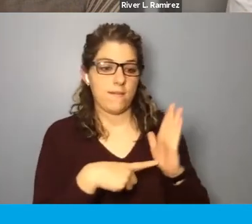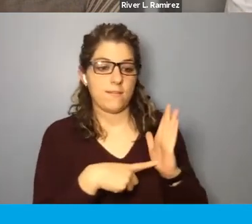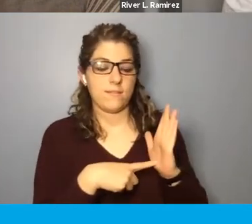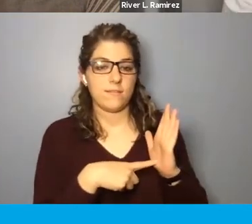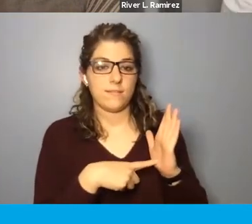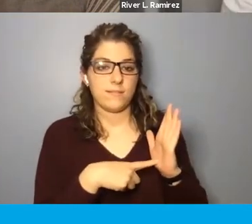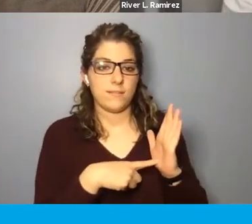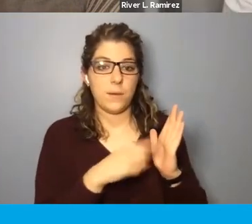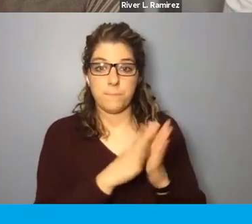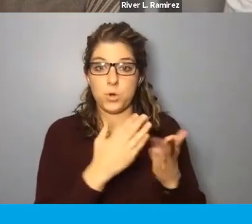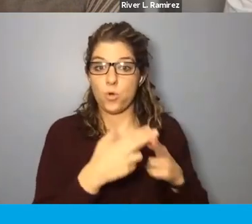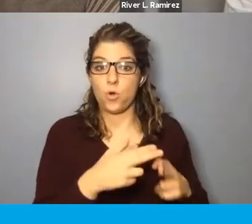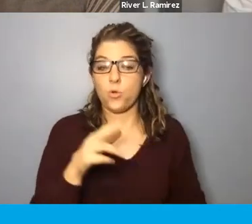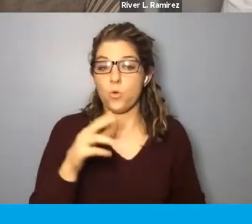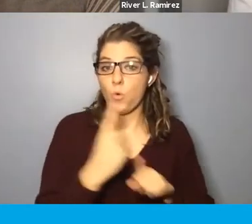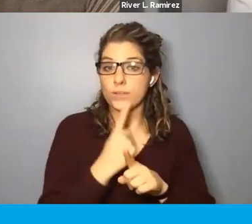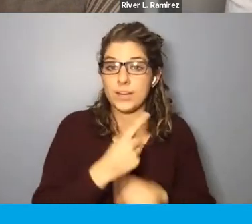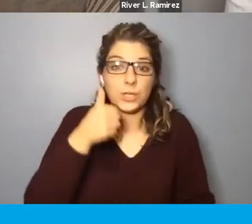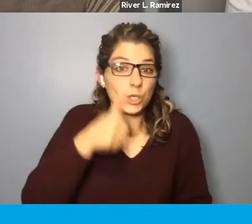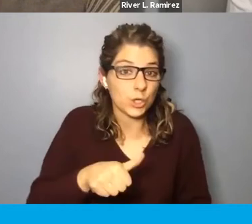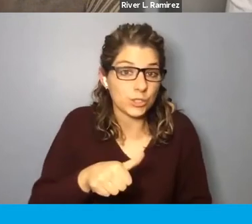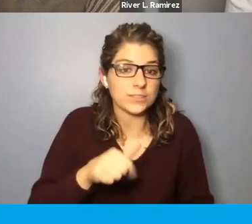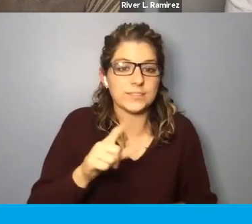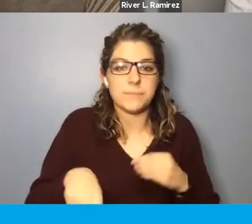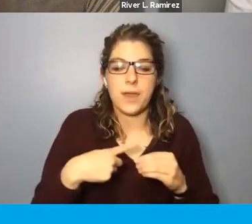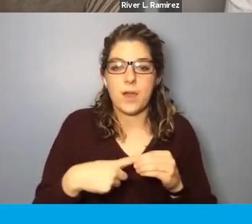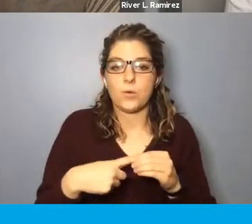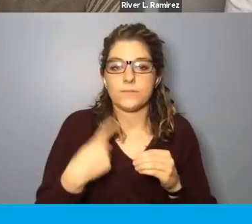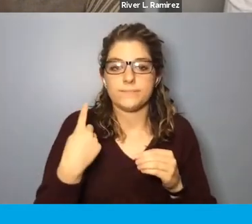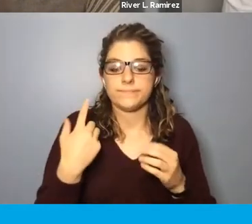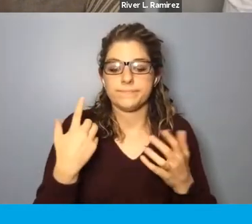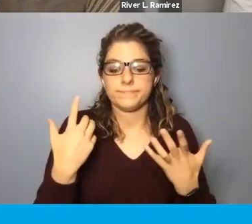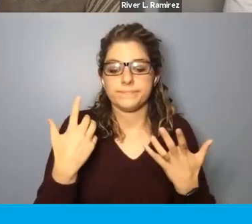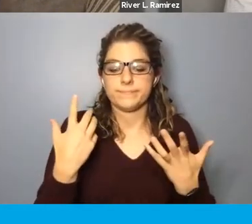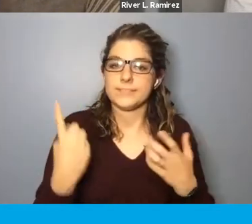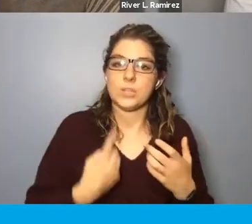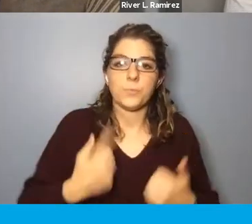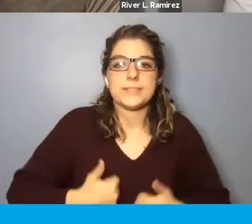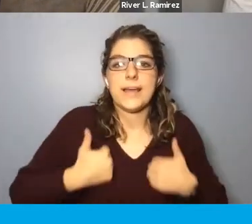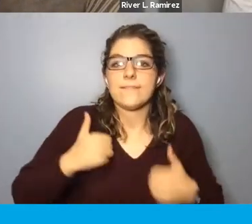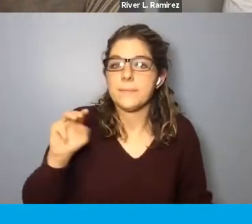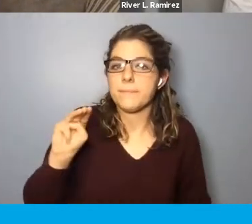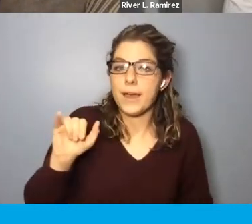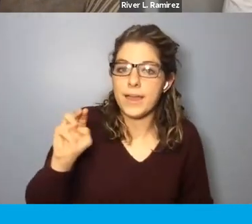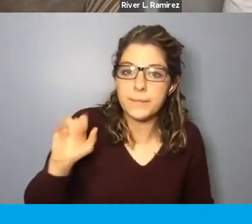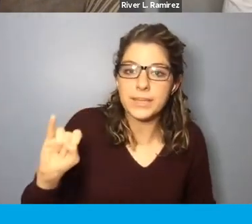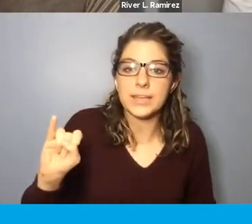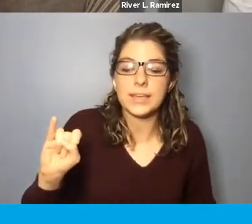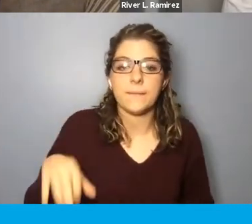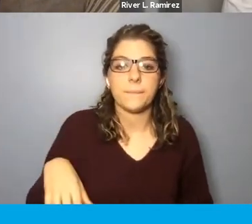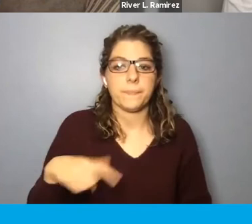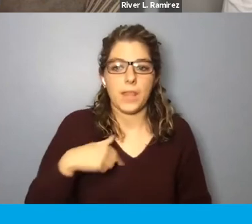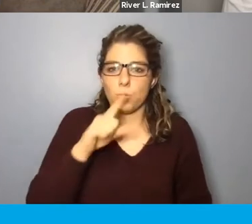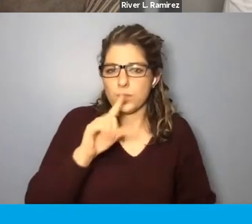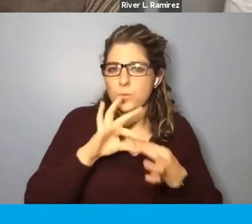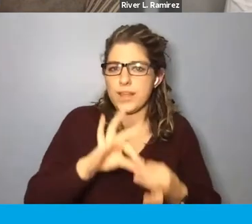I read this book called Ordinary Girls, and it's about someone's life in Miami, and I really